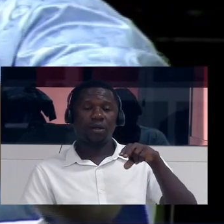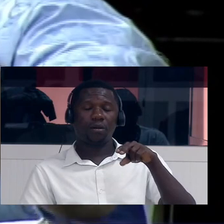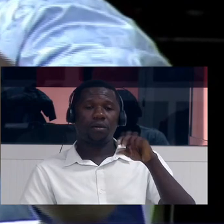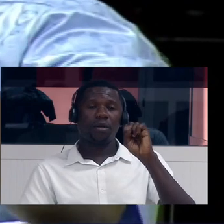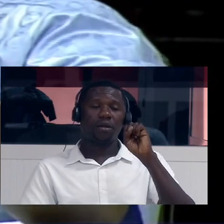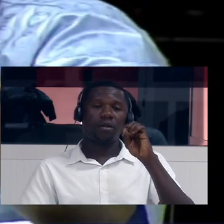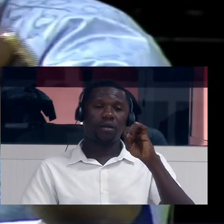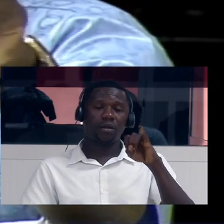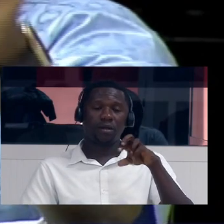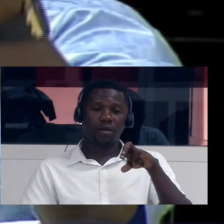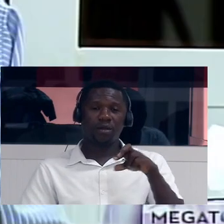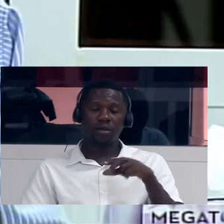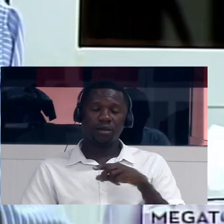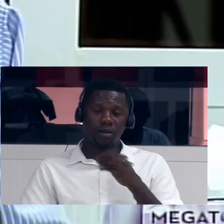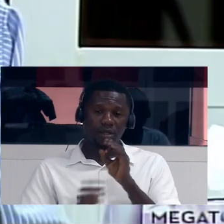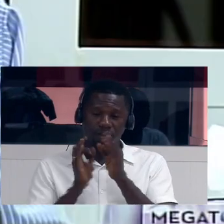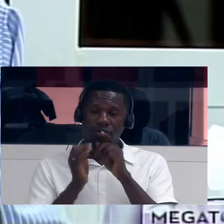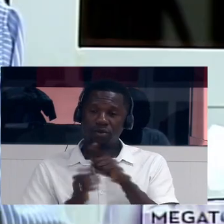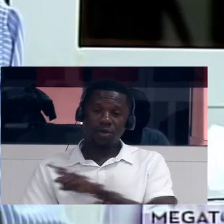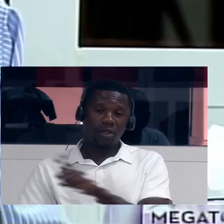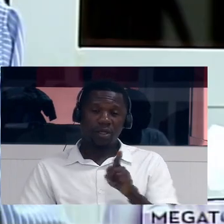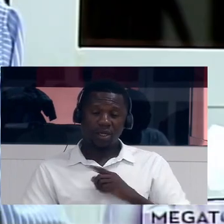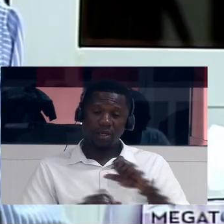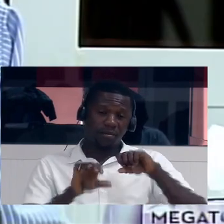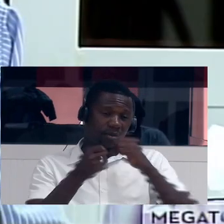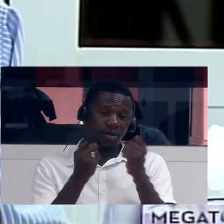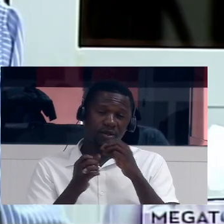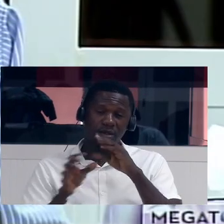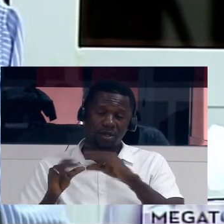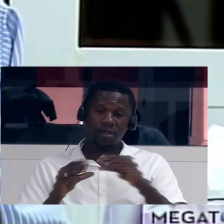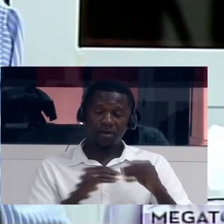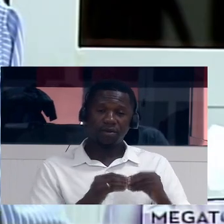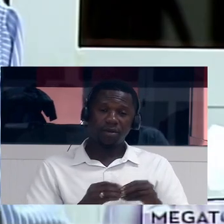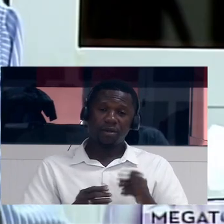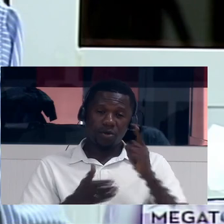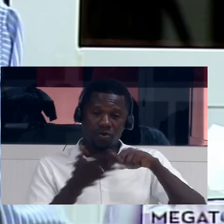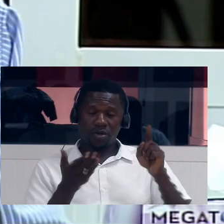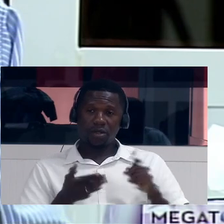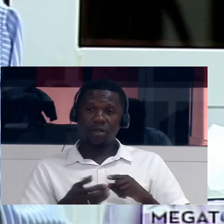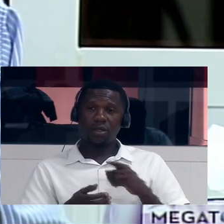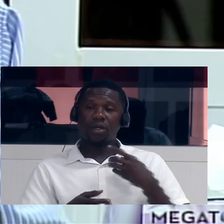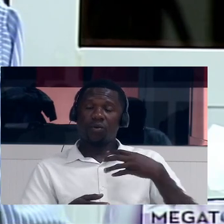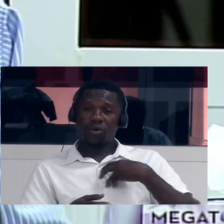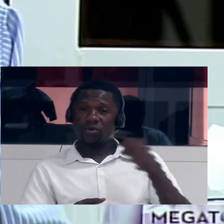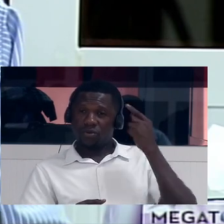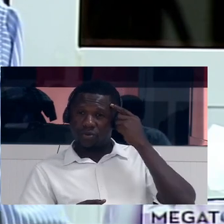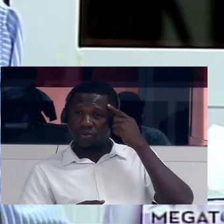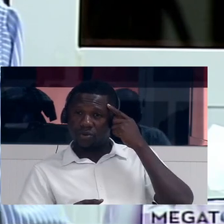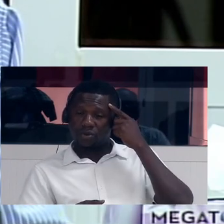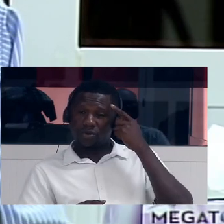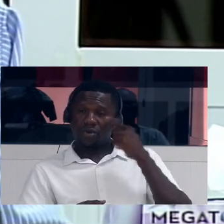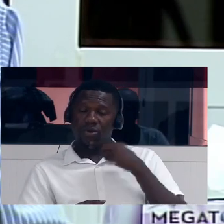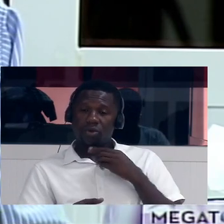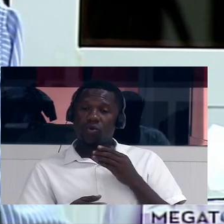messed up the operation, correct? Yes. And in order to know who is they, you went like this. That